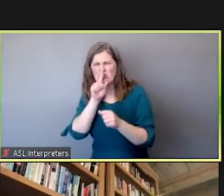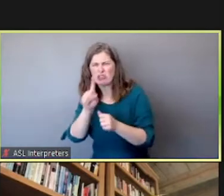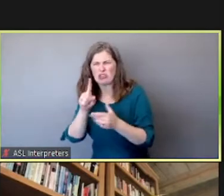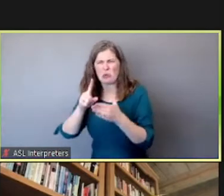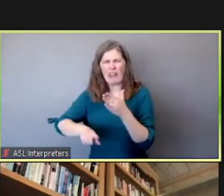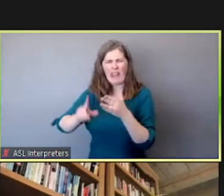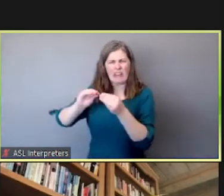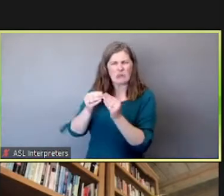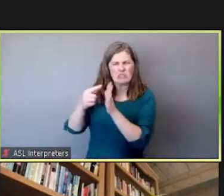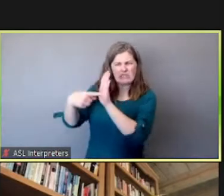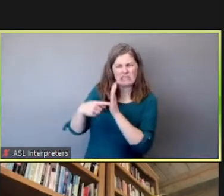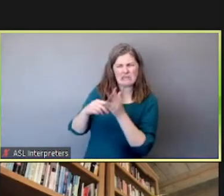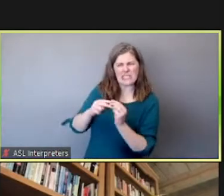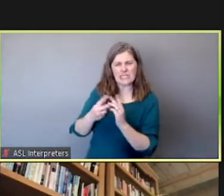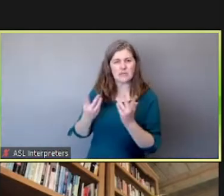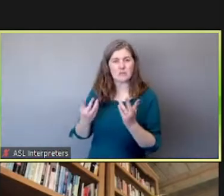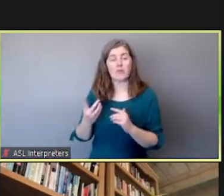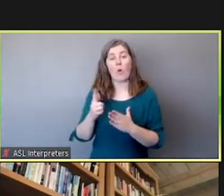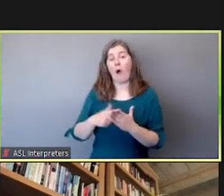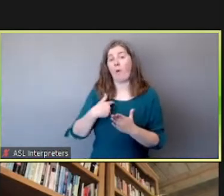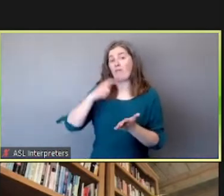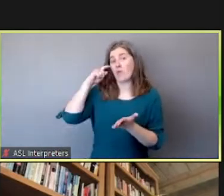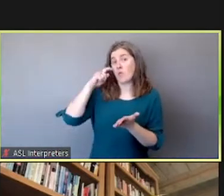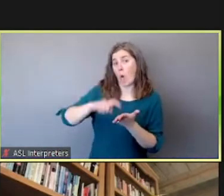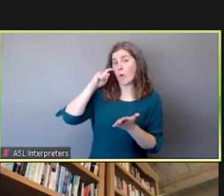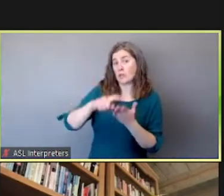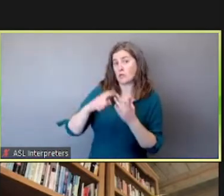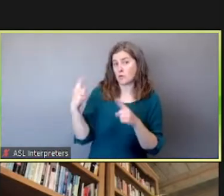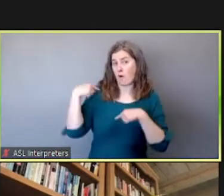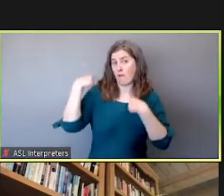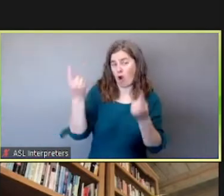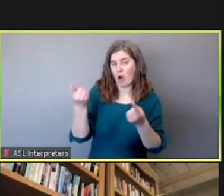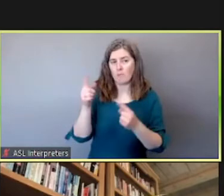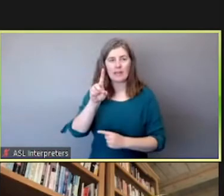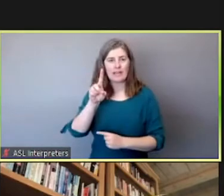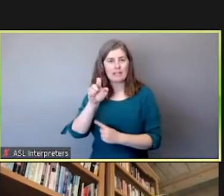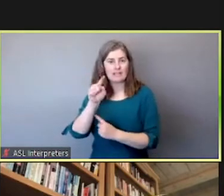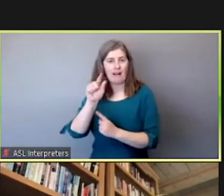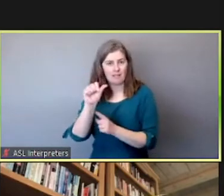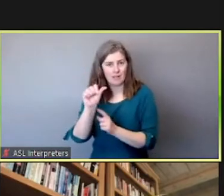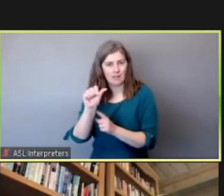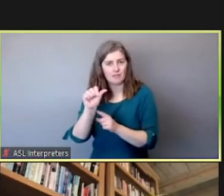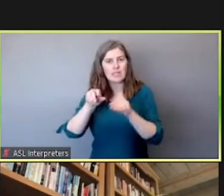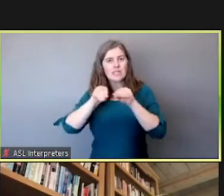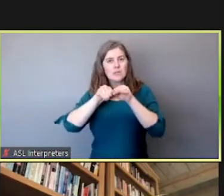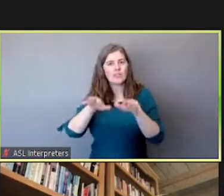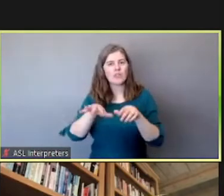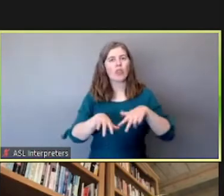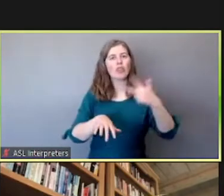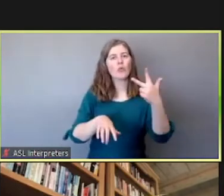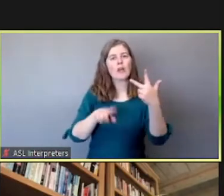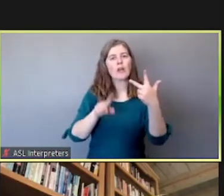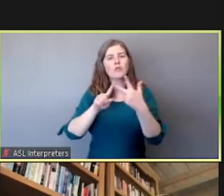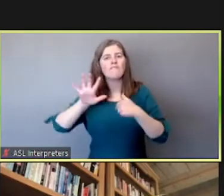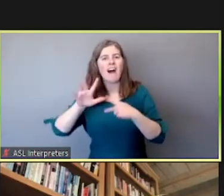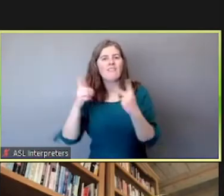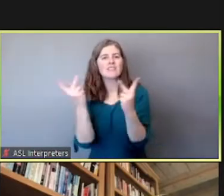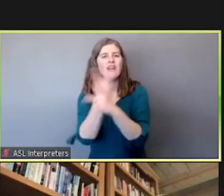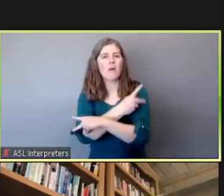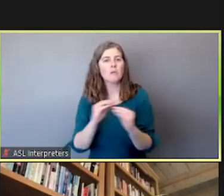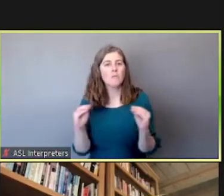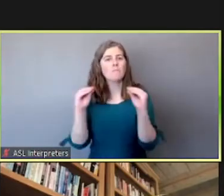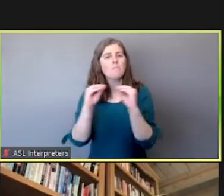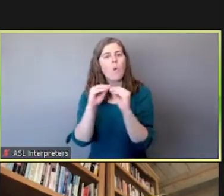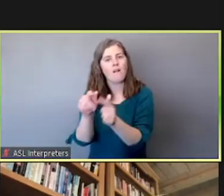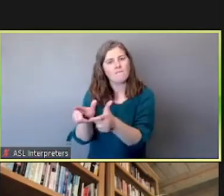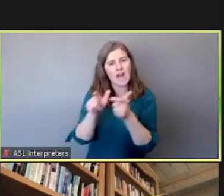data. So what we're finding, though, is that the Delta variant spreads 3 to 5 times